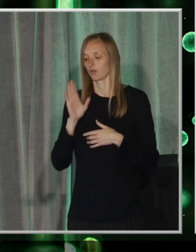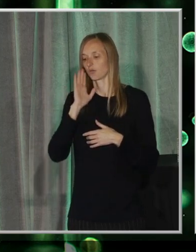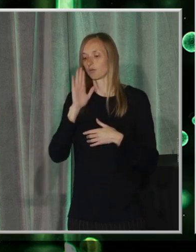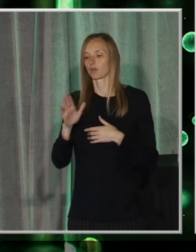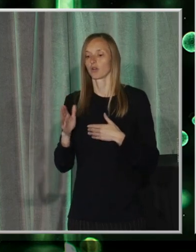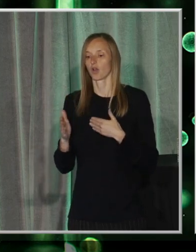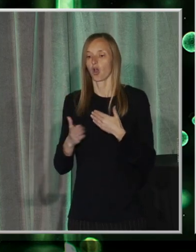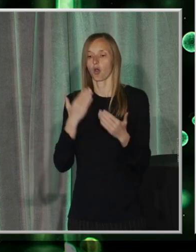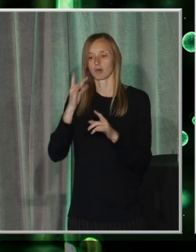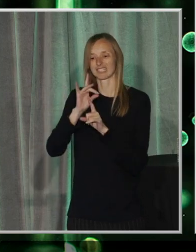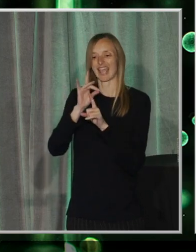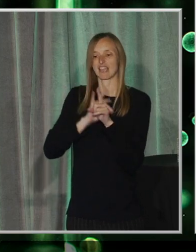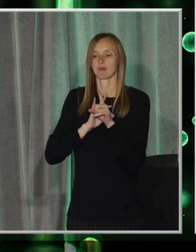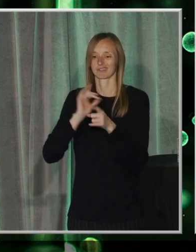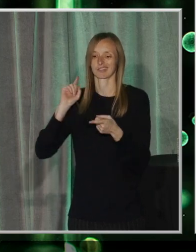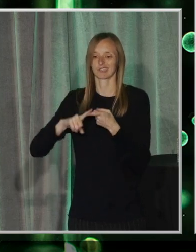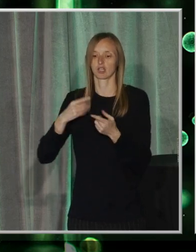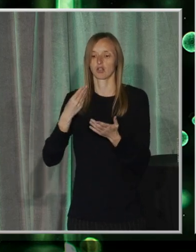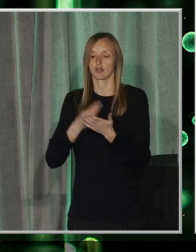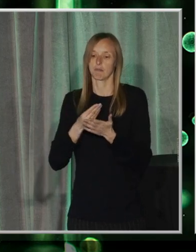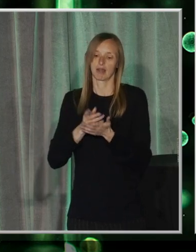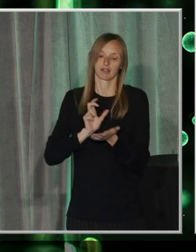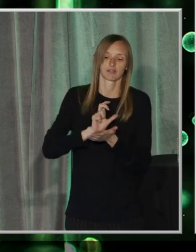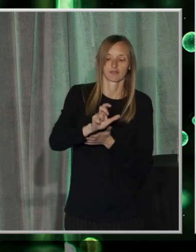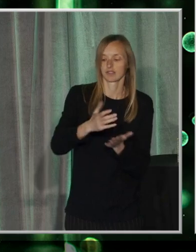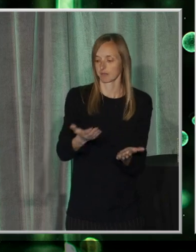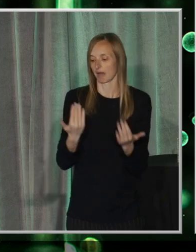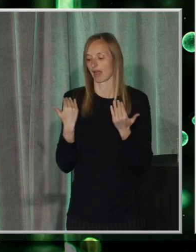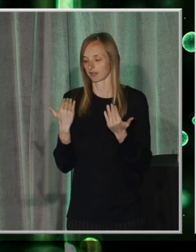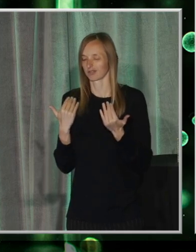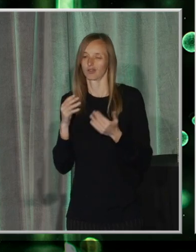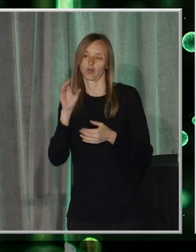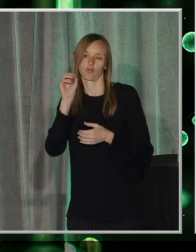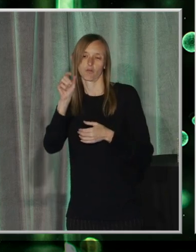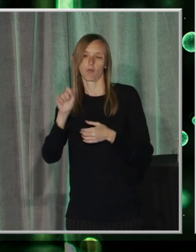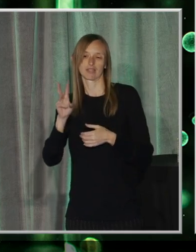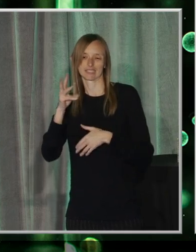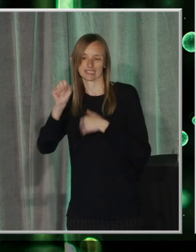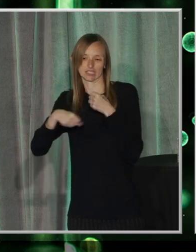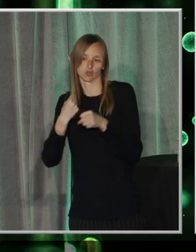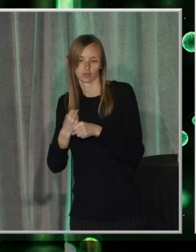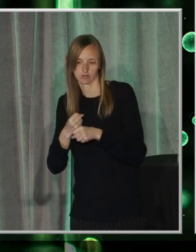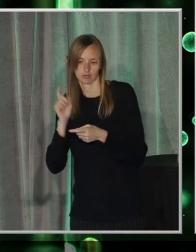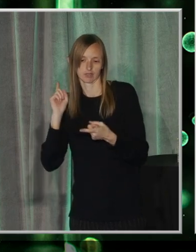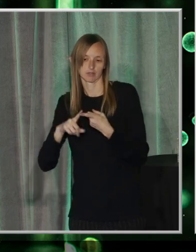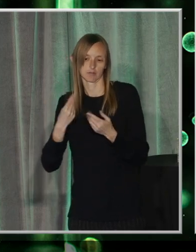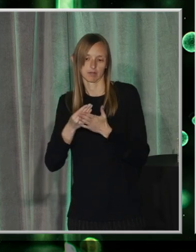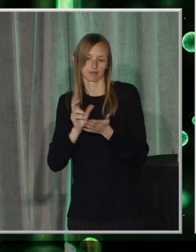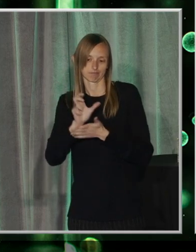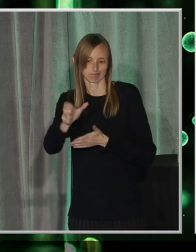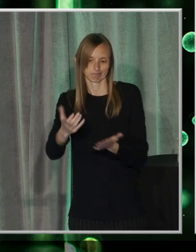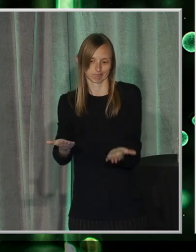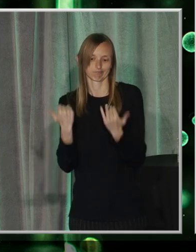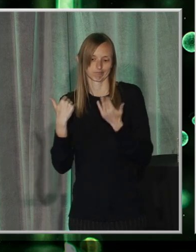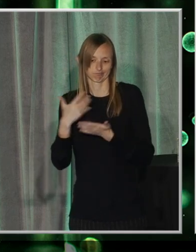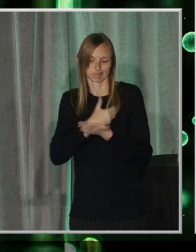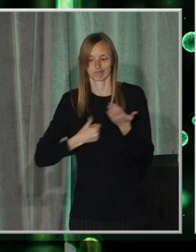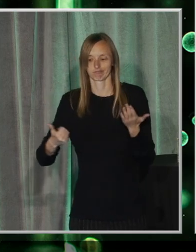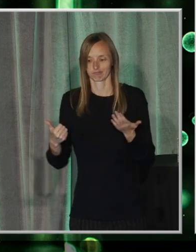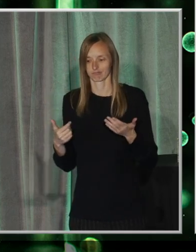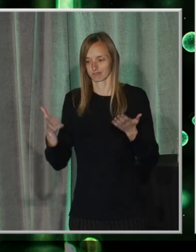will be almost 8 months, which is equal to 0.6 years. Next, please. So how do